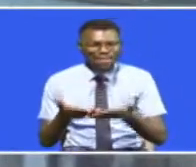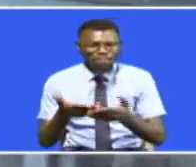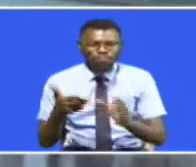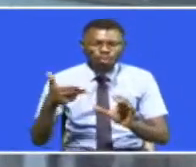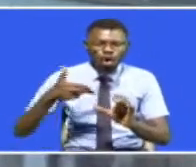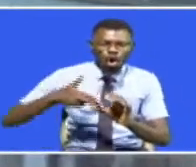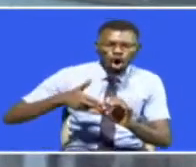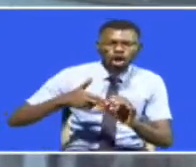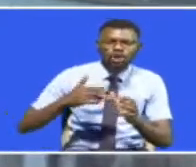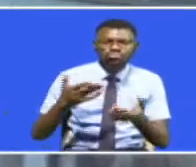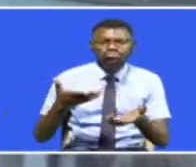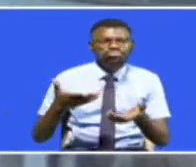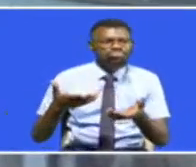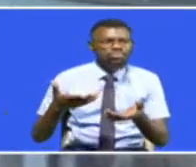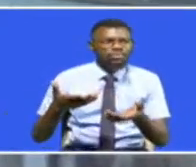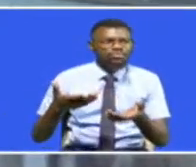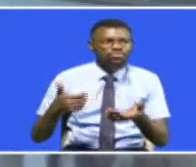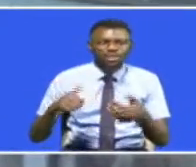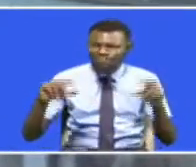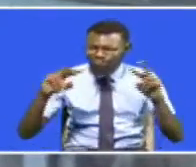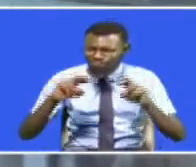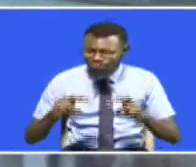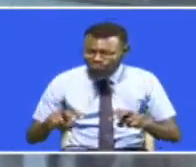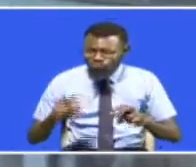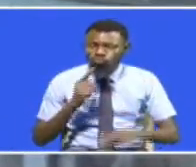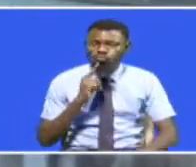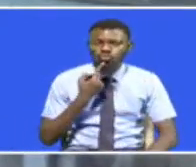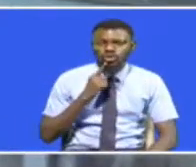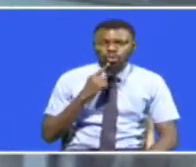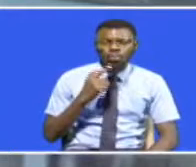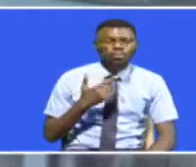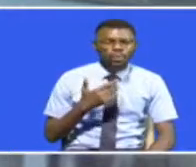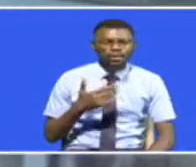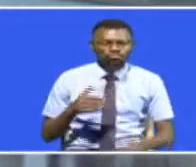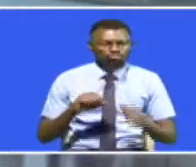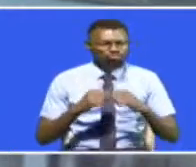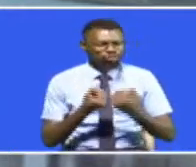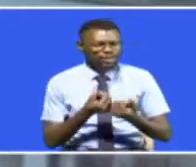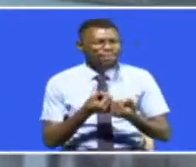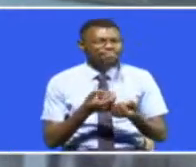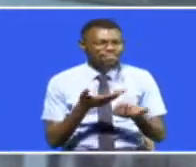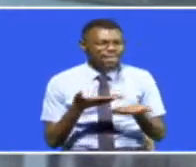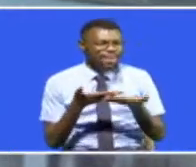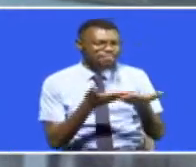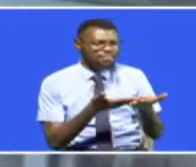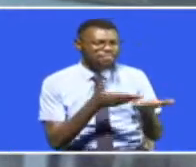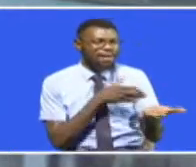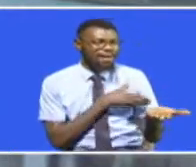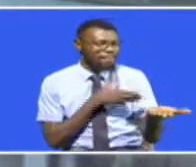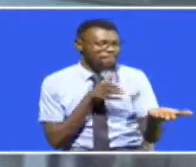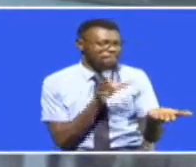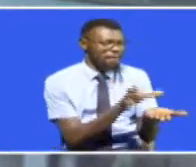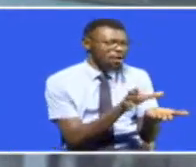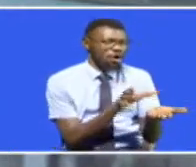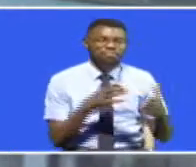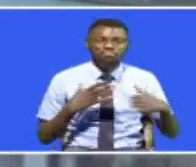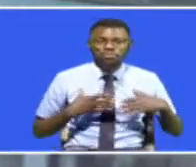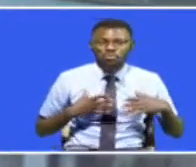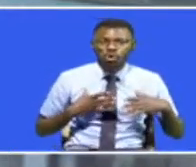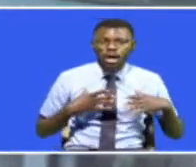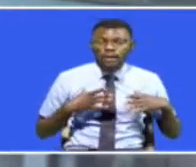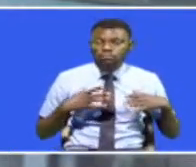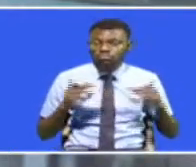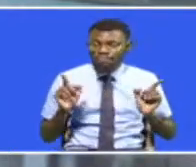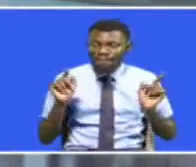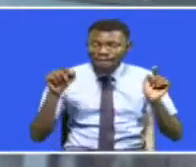Turkana County in a manner that will socially and economically empower the residents. The committee members who are in Turkana